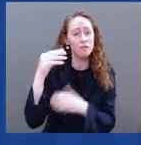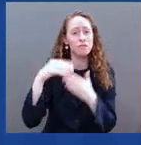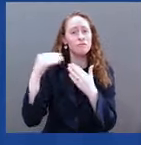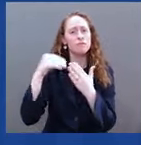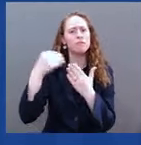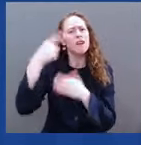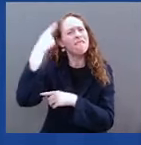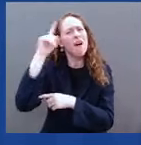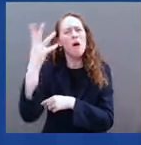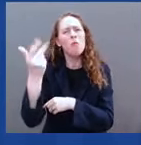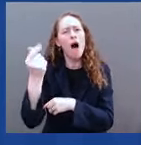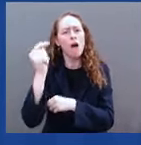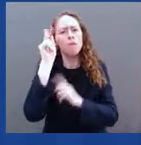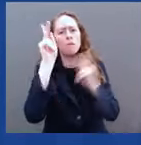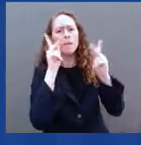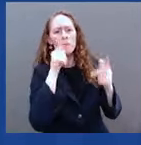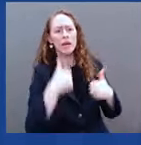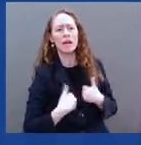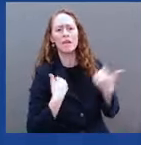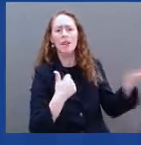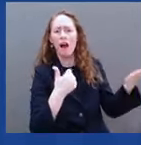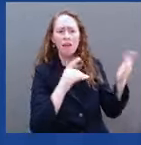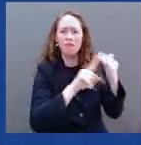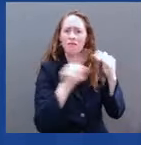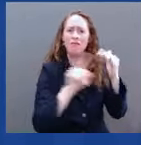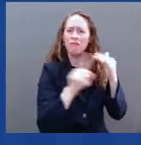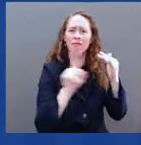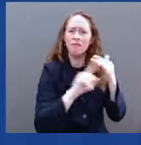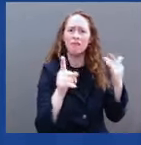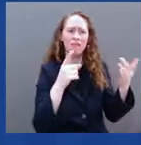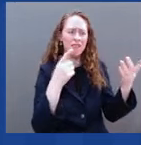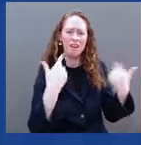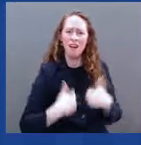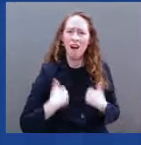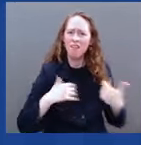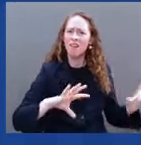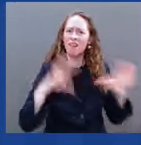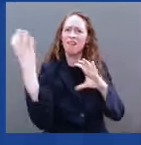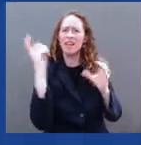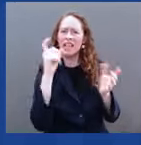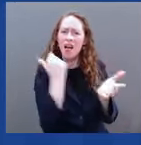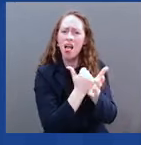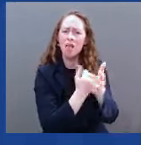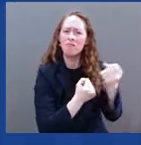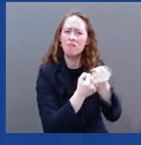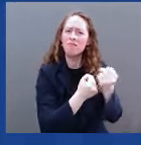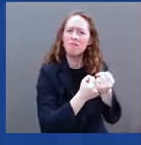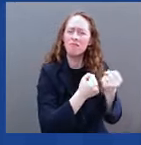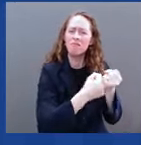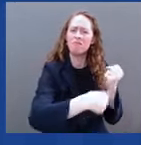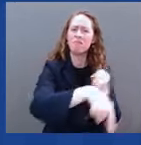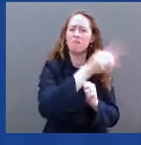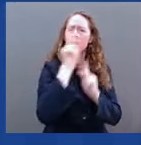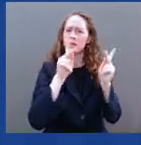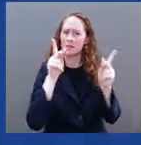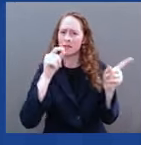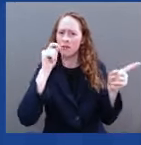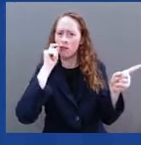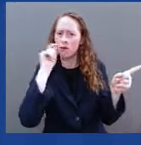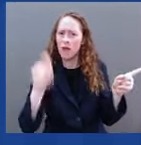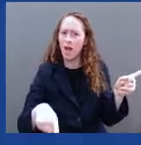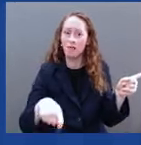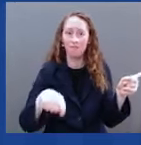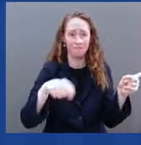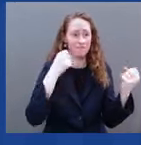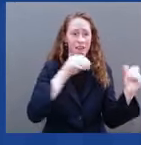in Ukraine. Many Ukrainian refugees will wish to stay in Europe, closer to their homes. But we've